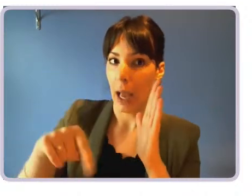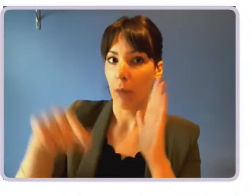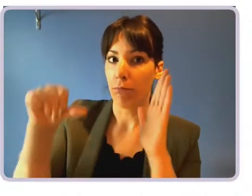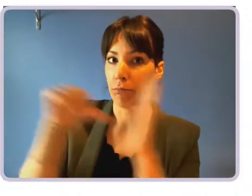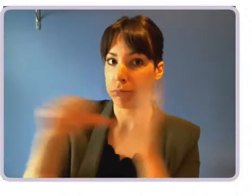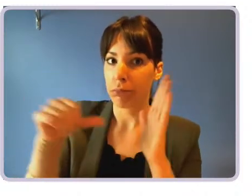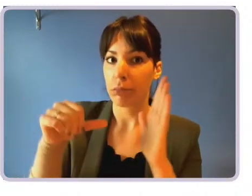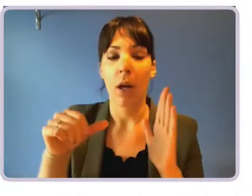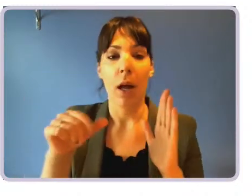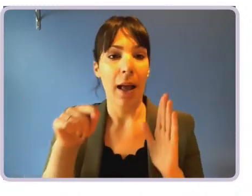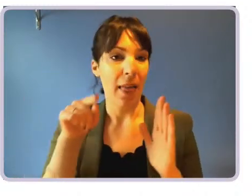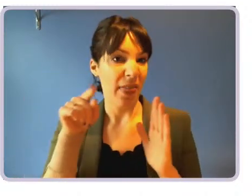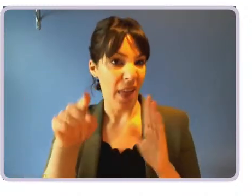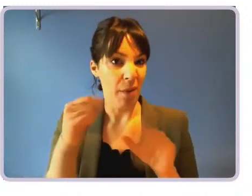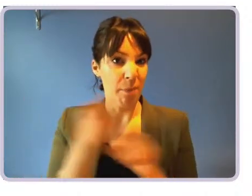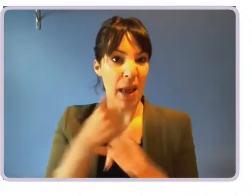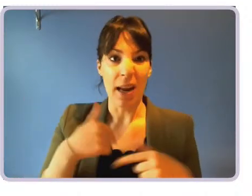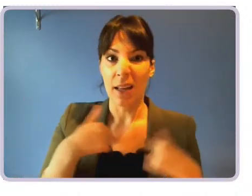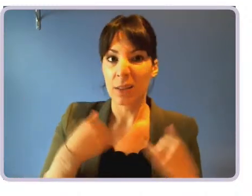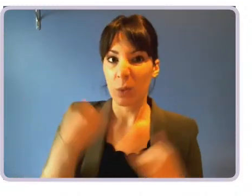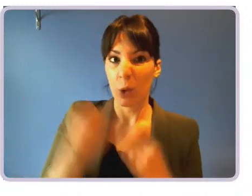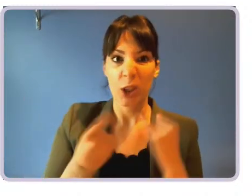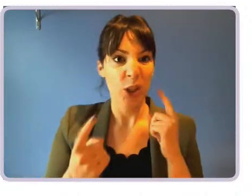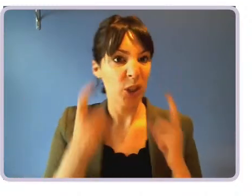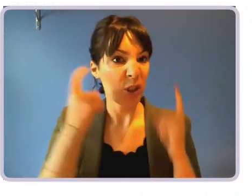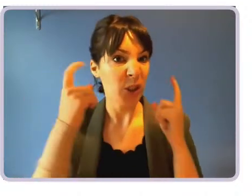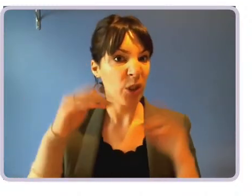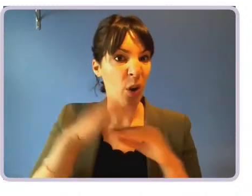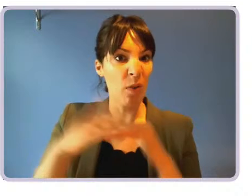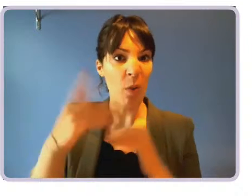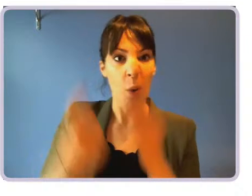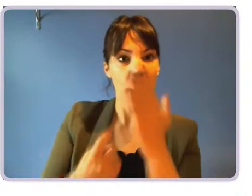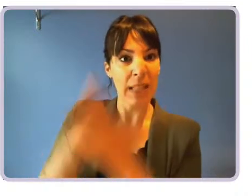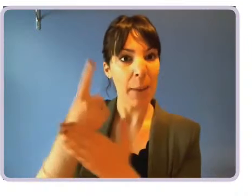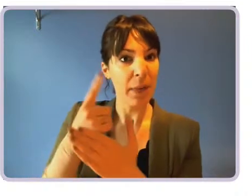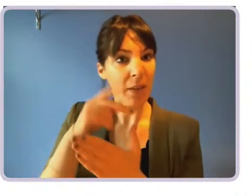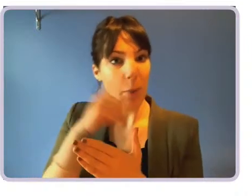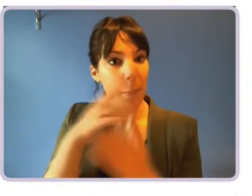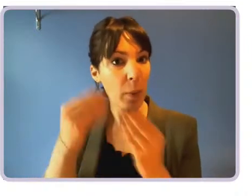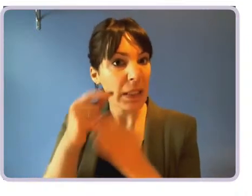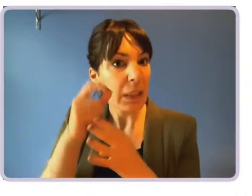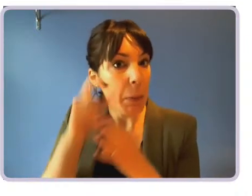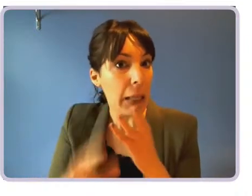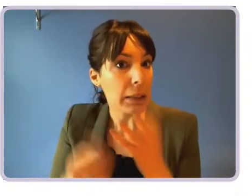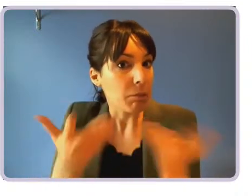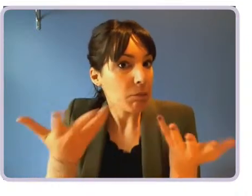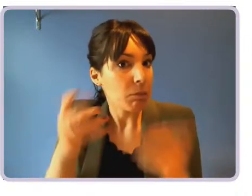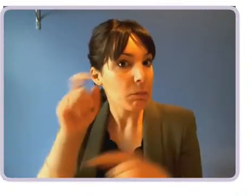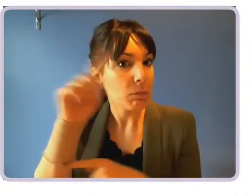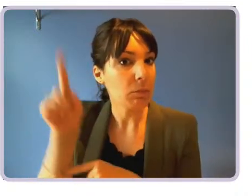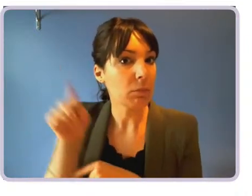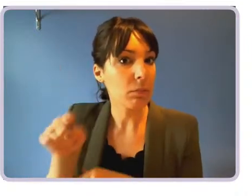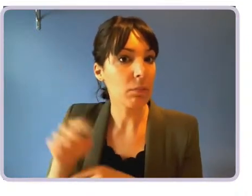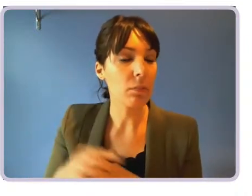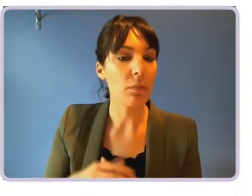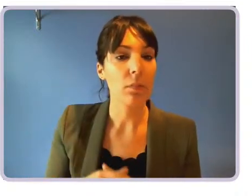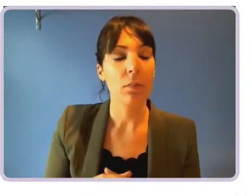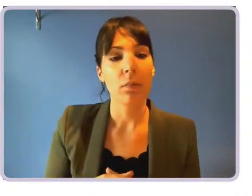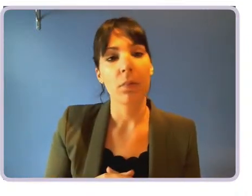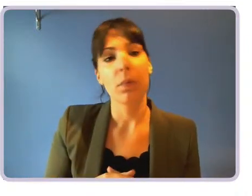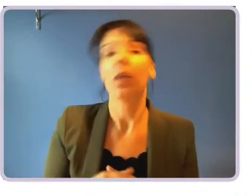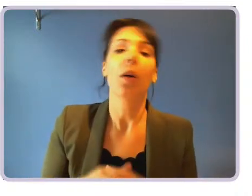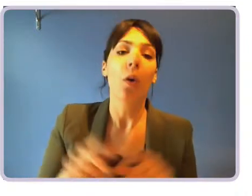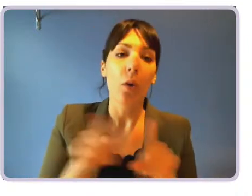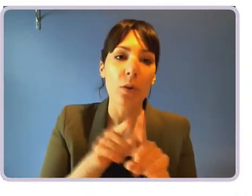even more concerned about what was happening for people with disabilities, and prompted us to